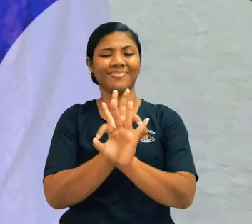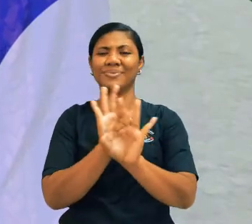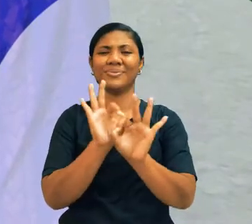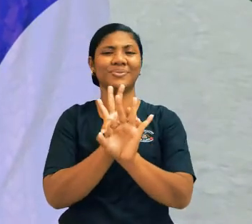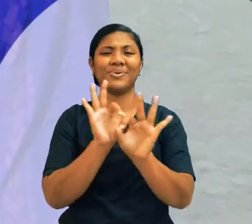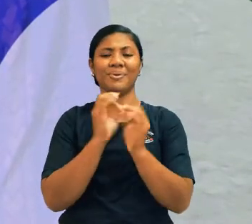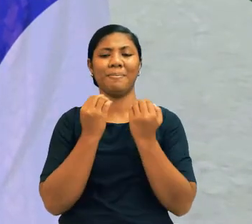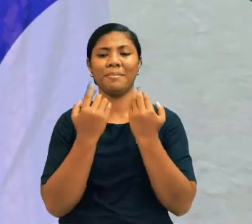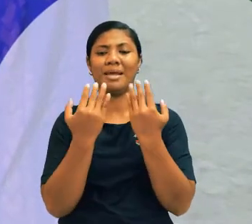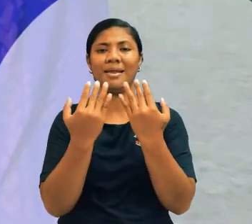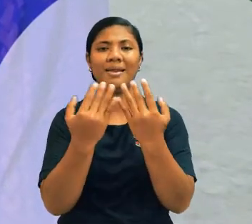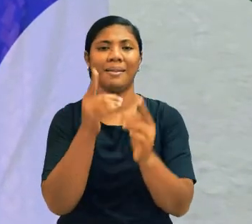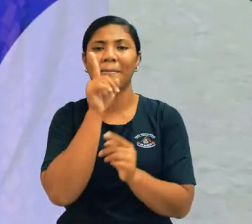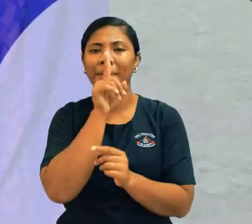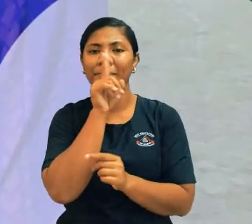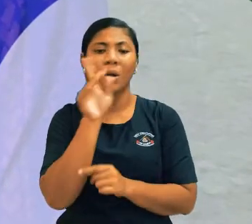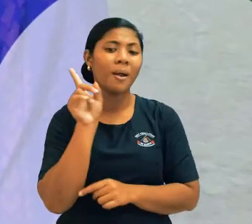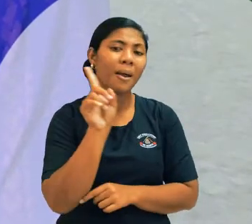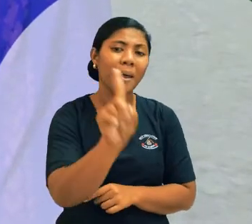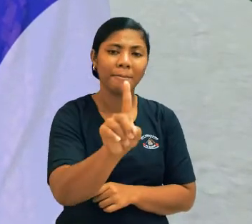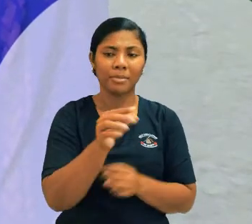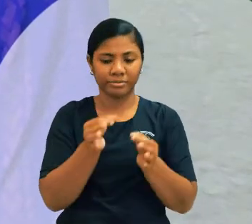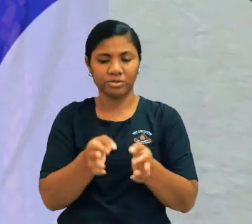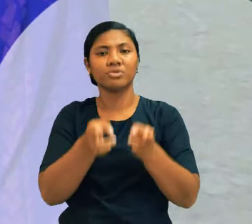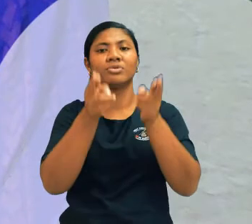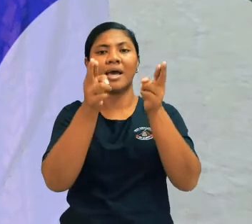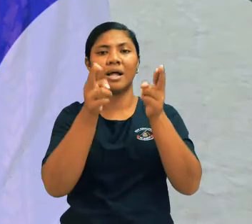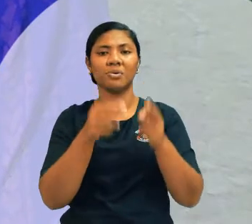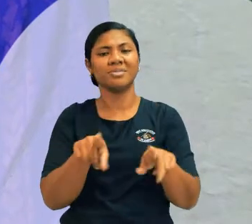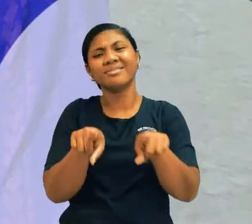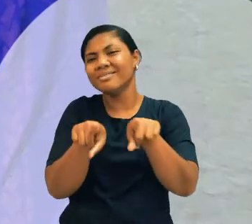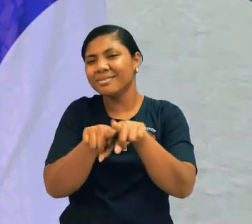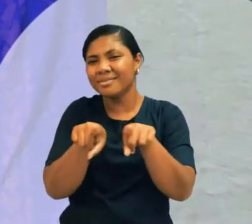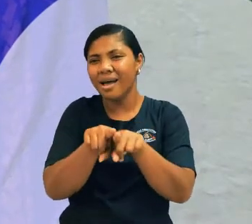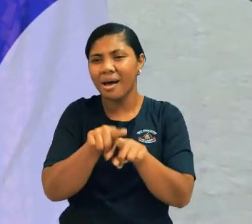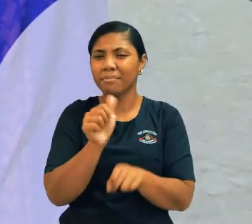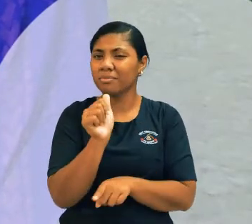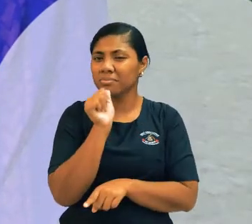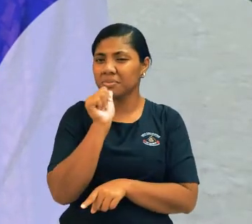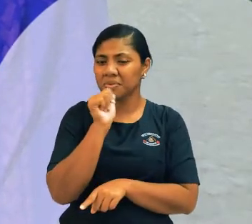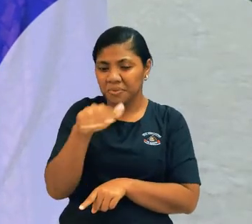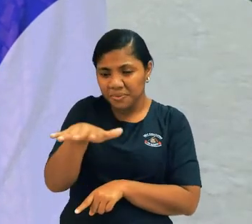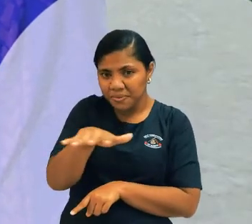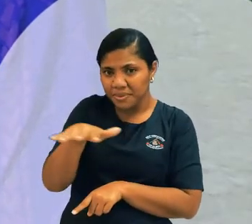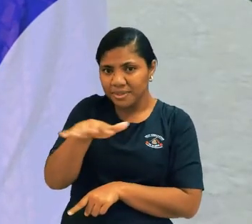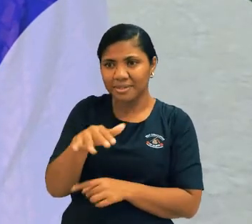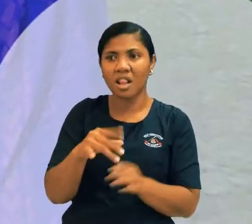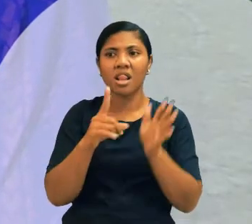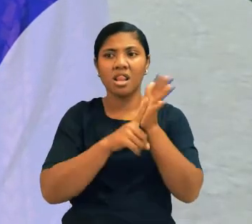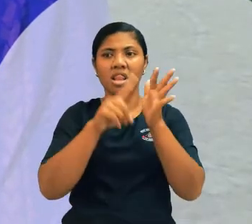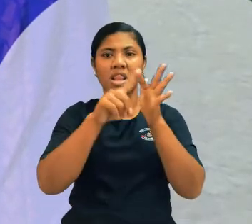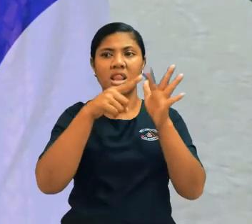his wife, which at this time last year was bustling with tourists, are quiet with no idea of when occupancy will